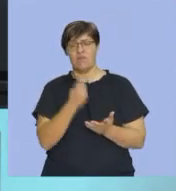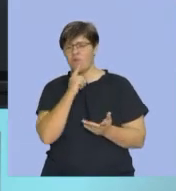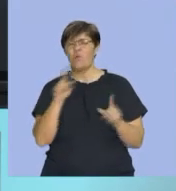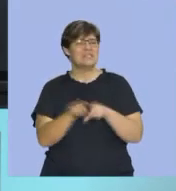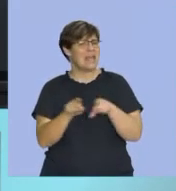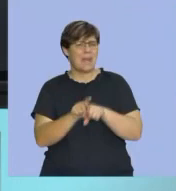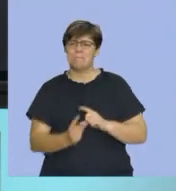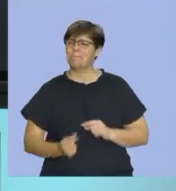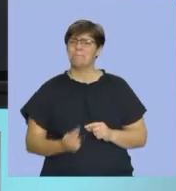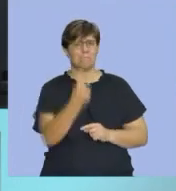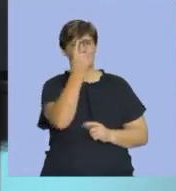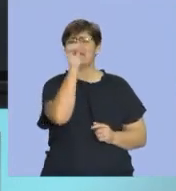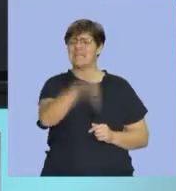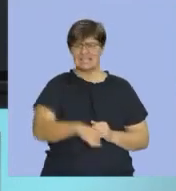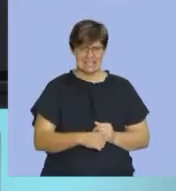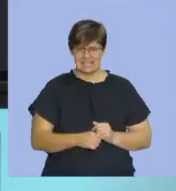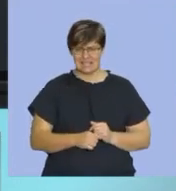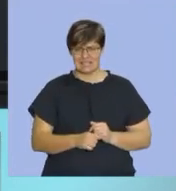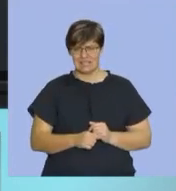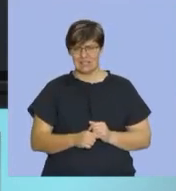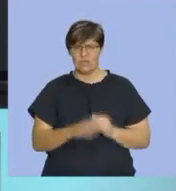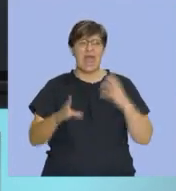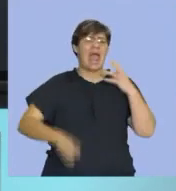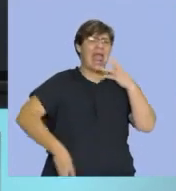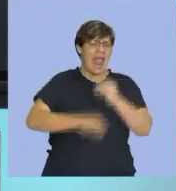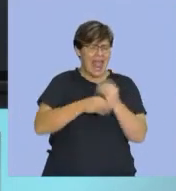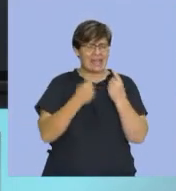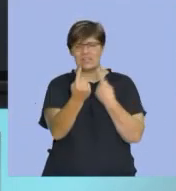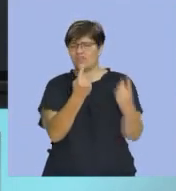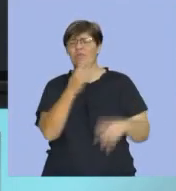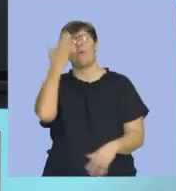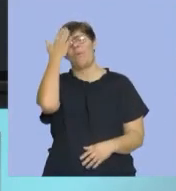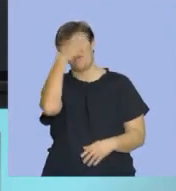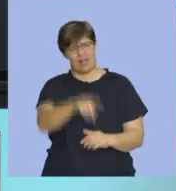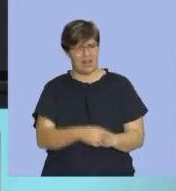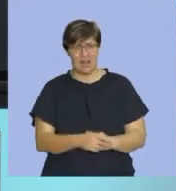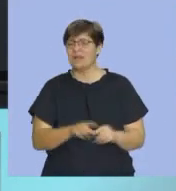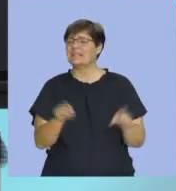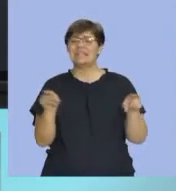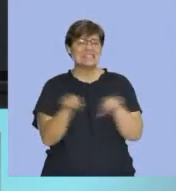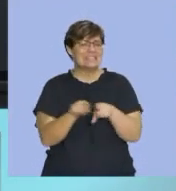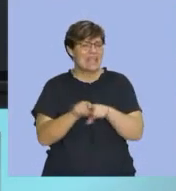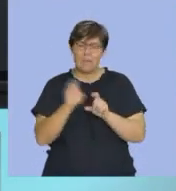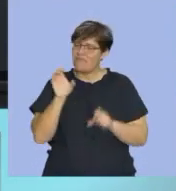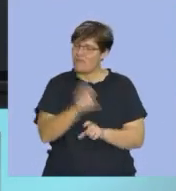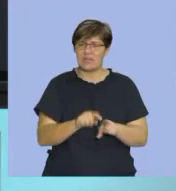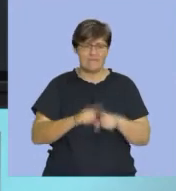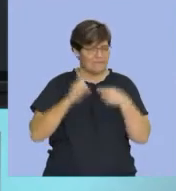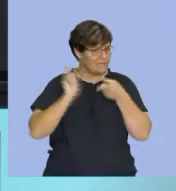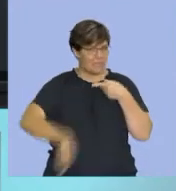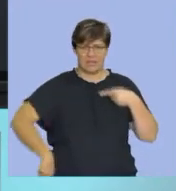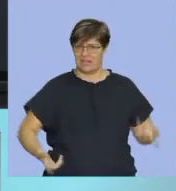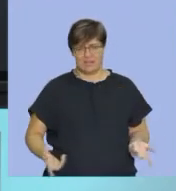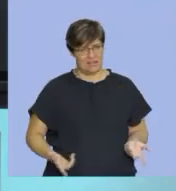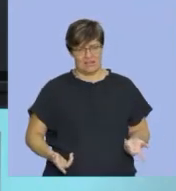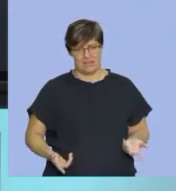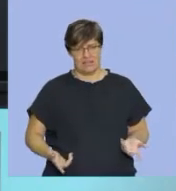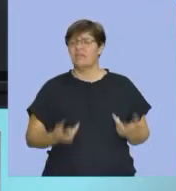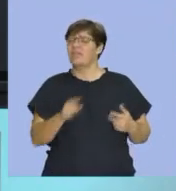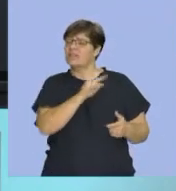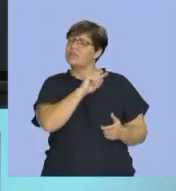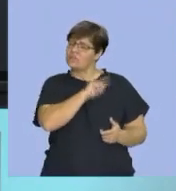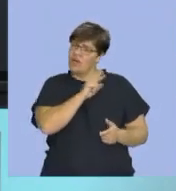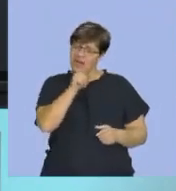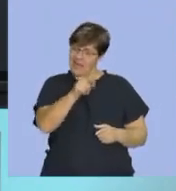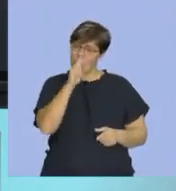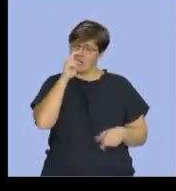they're going in the same direction, and I know they'll add to each other, but they're not the same force, so we need two